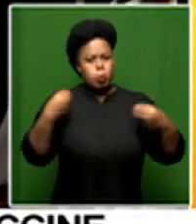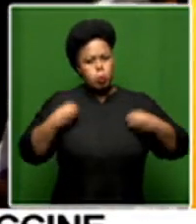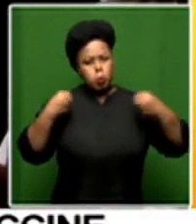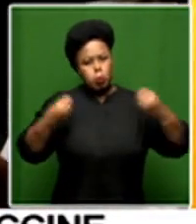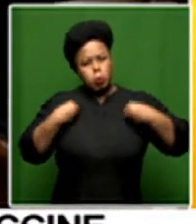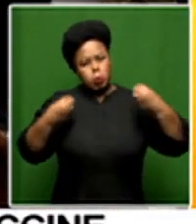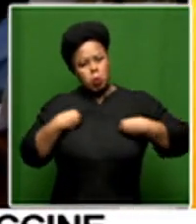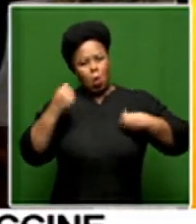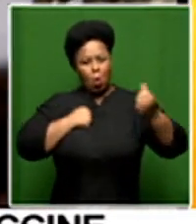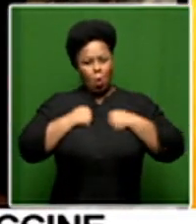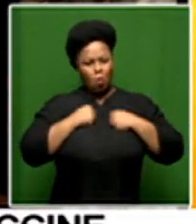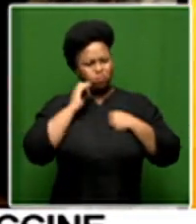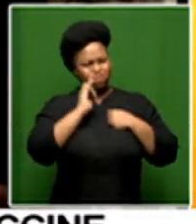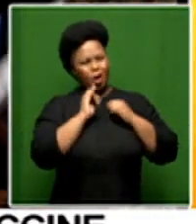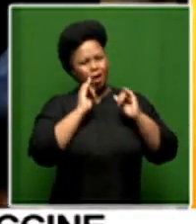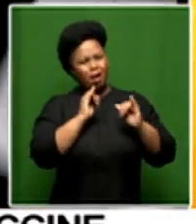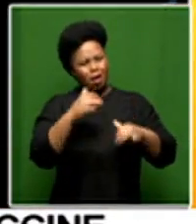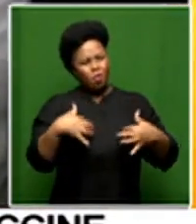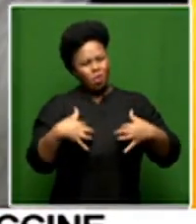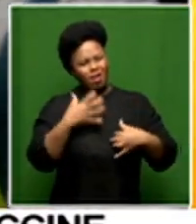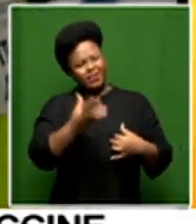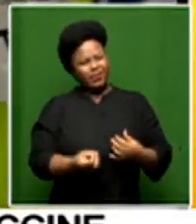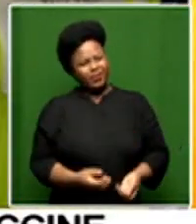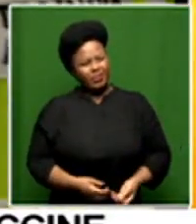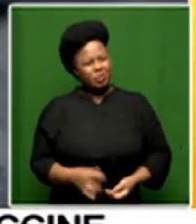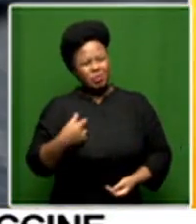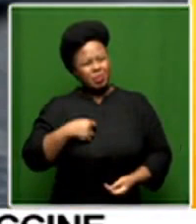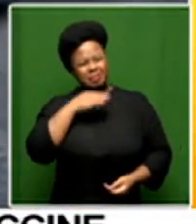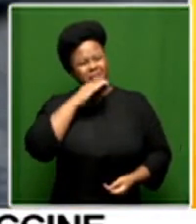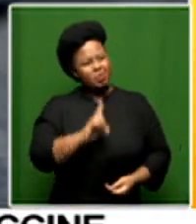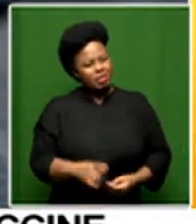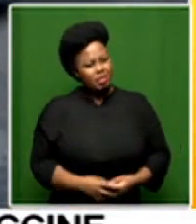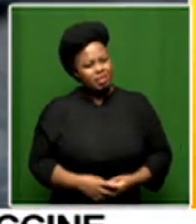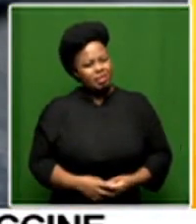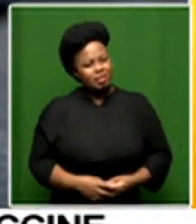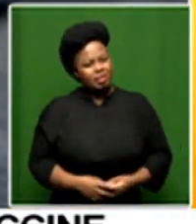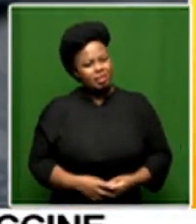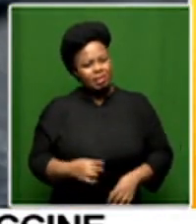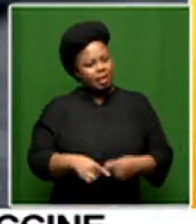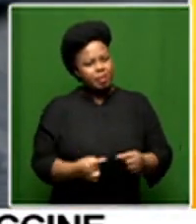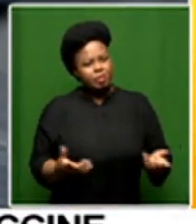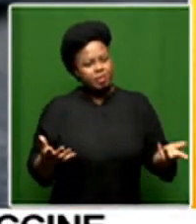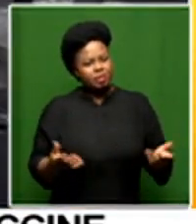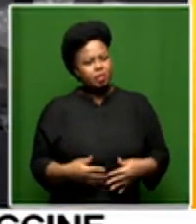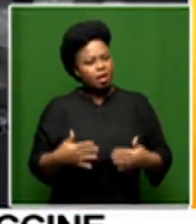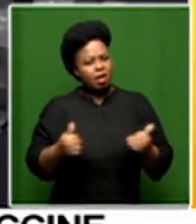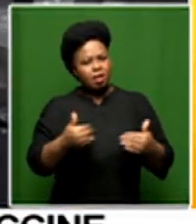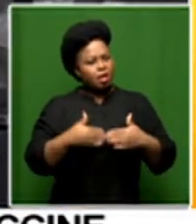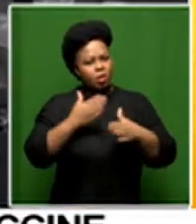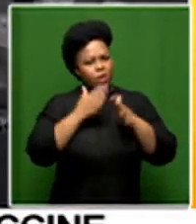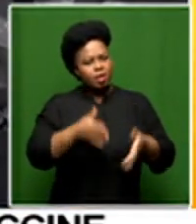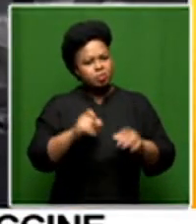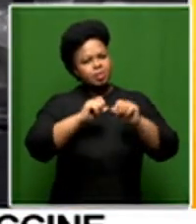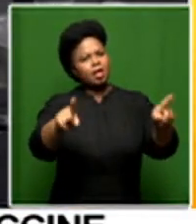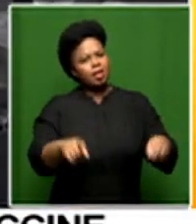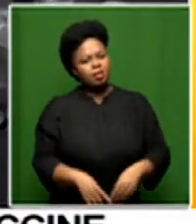baboons, is very worrying. You know, what does that say about the healthcare workers